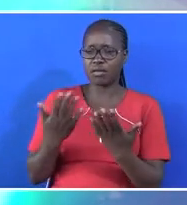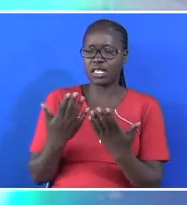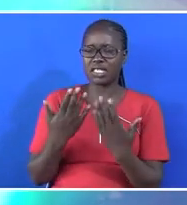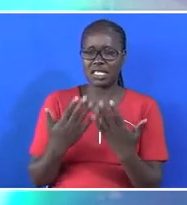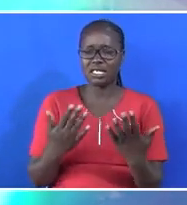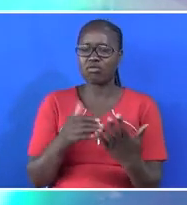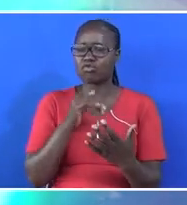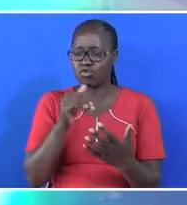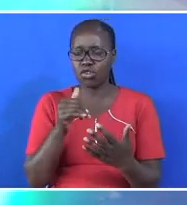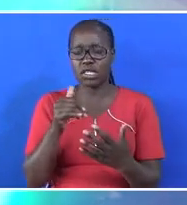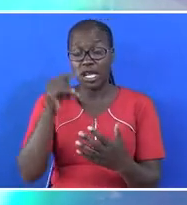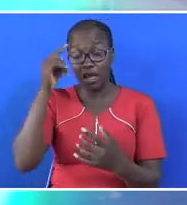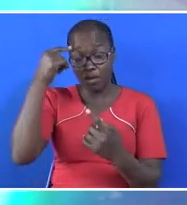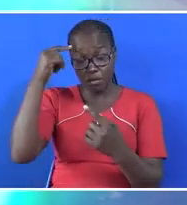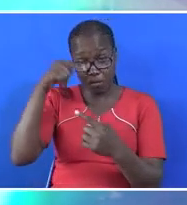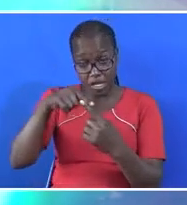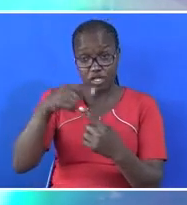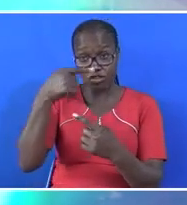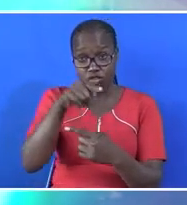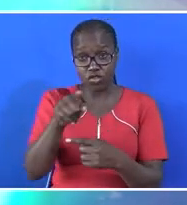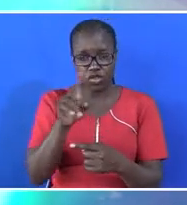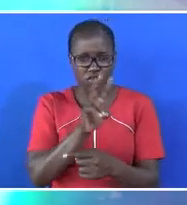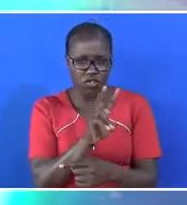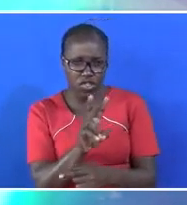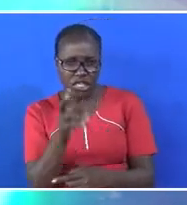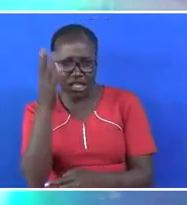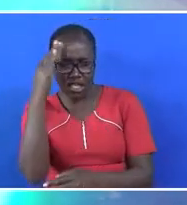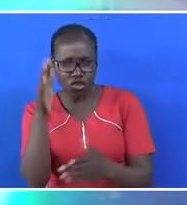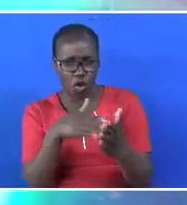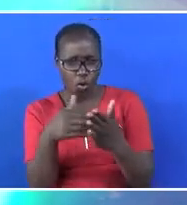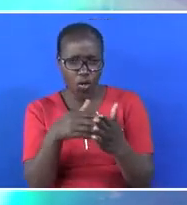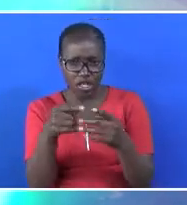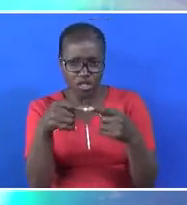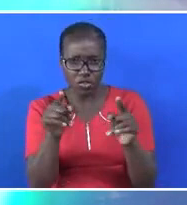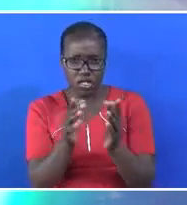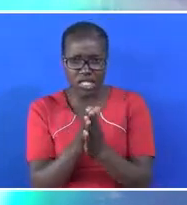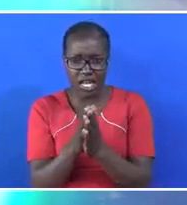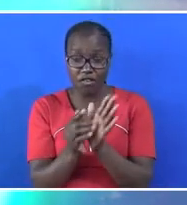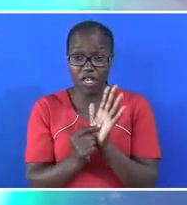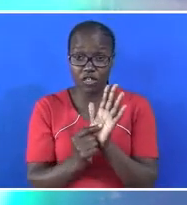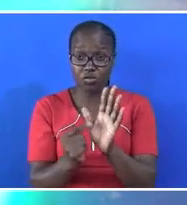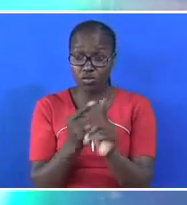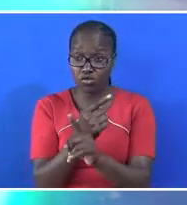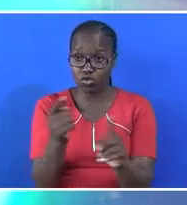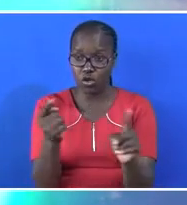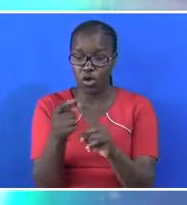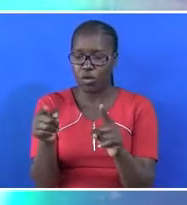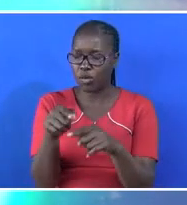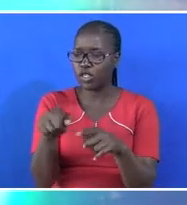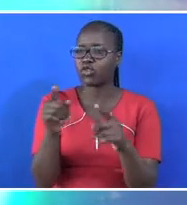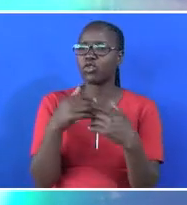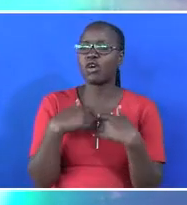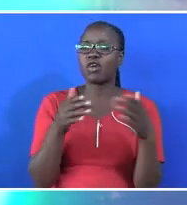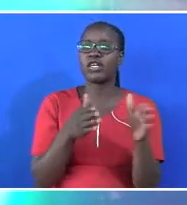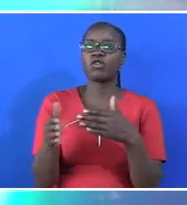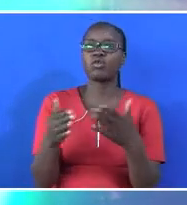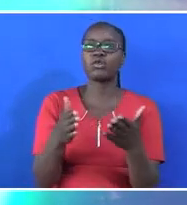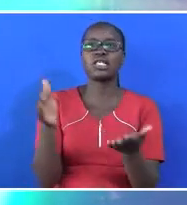ought not to. And they have seen it. They know your weakness. They have exposed you. But you have an